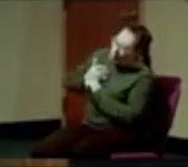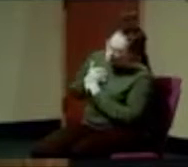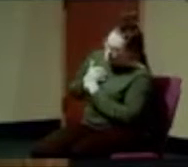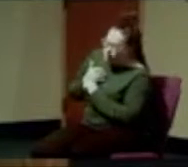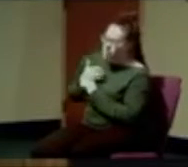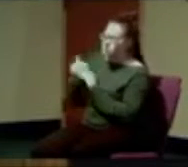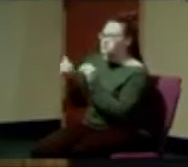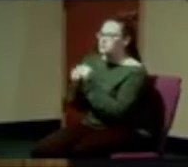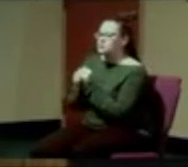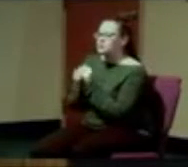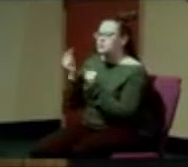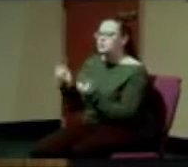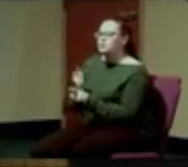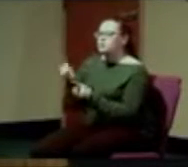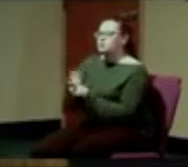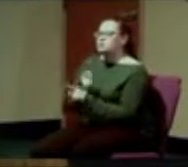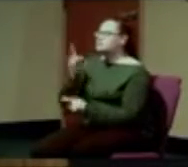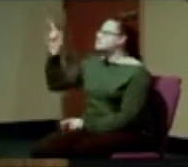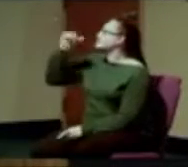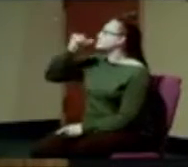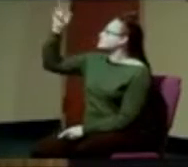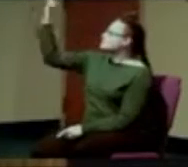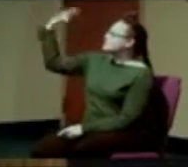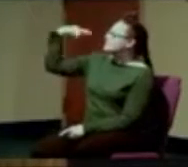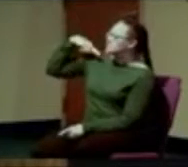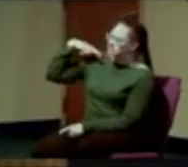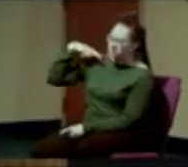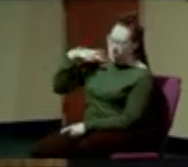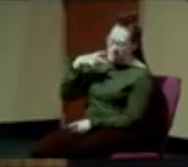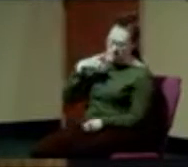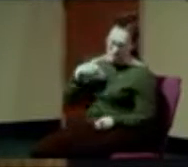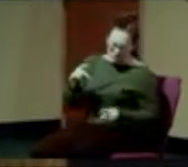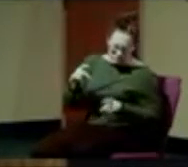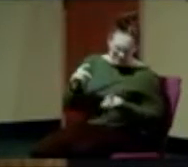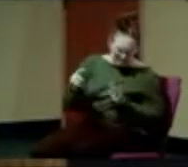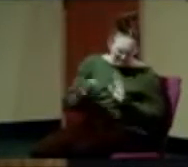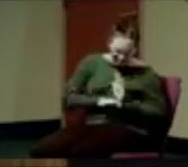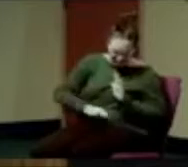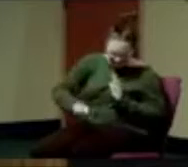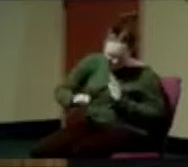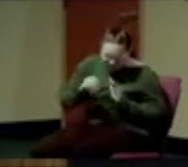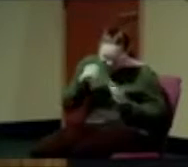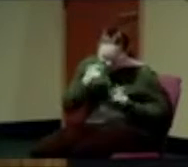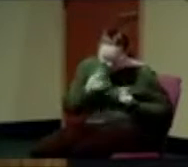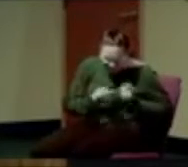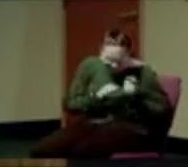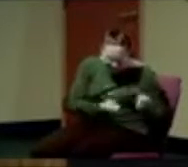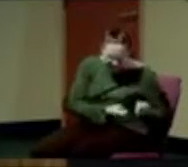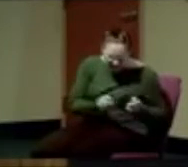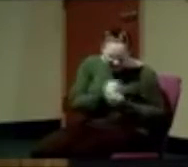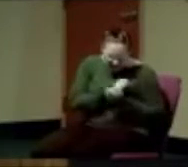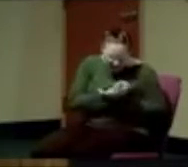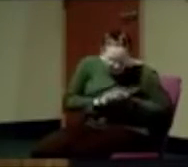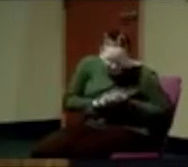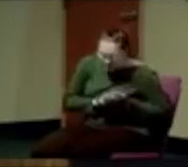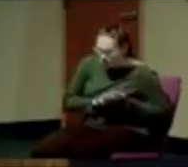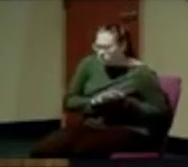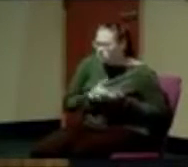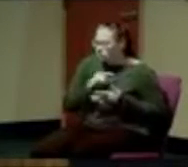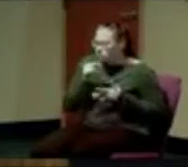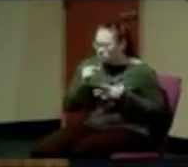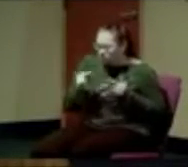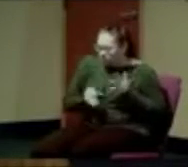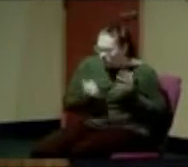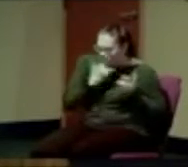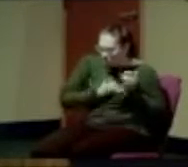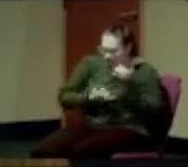sees us, he doesn't see the stains. He doesn't see the black things. He doesn't see the things that are hidden. He doesn't see the damaging things. He doesn't see a